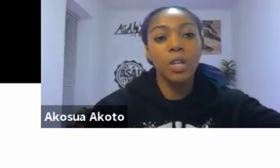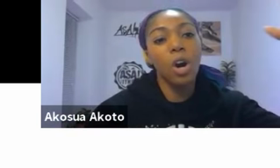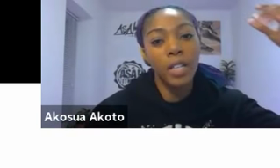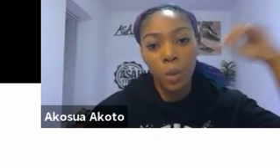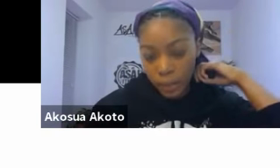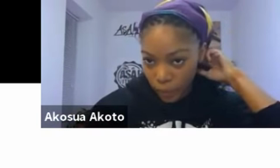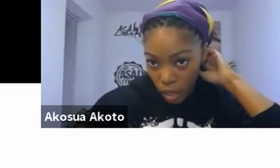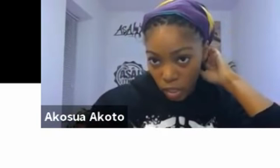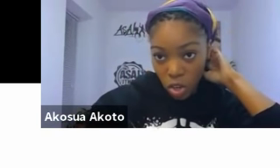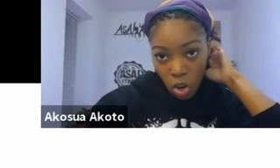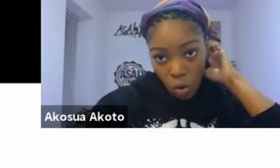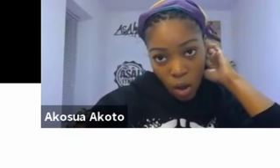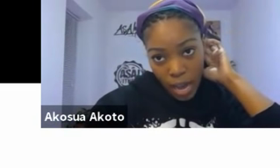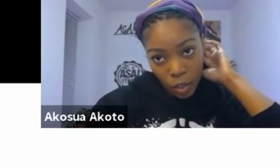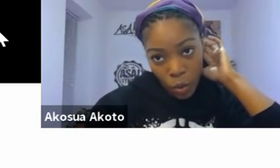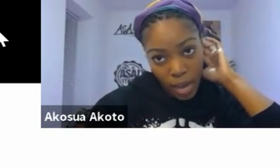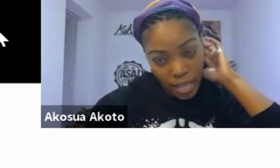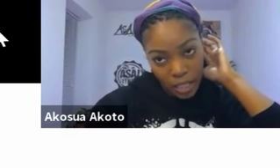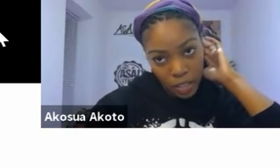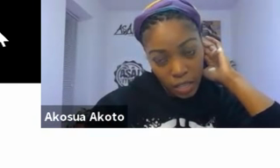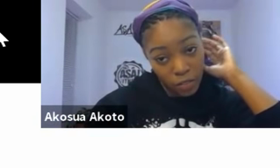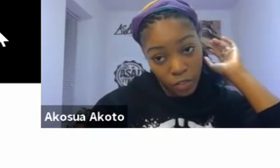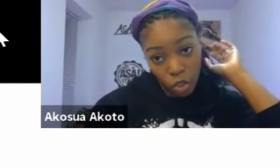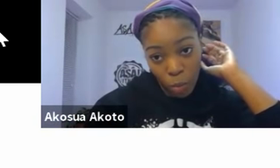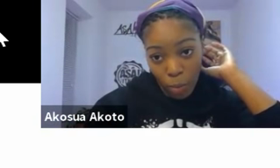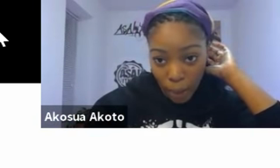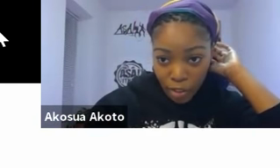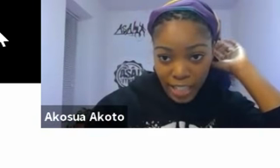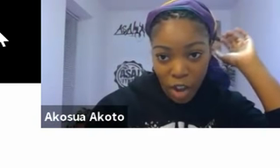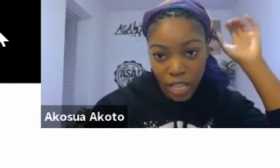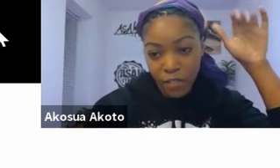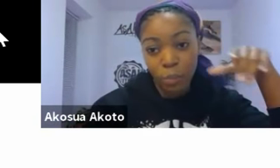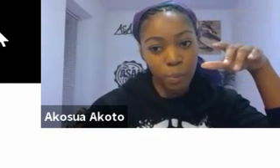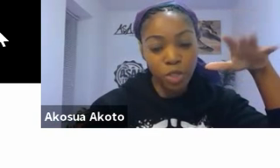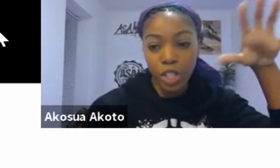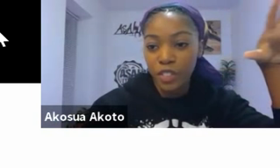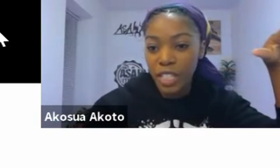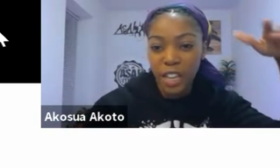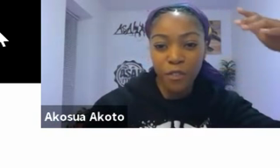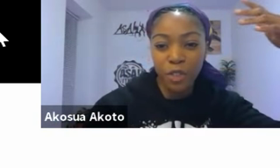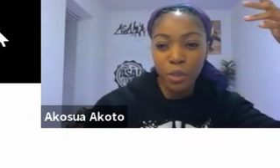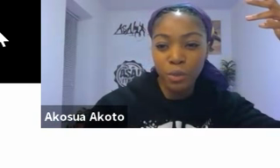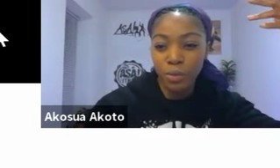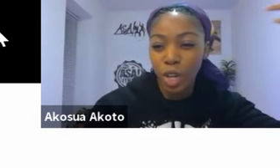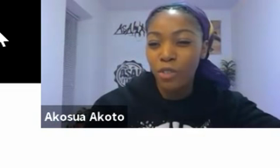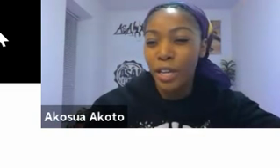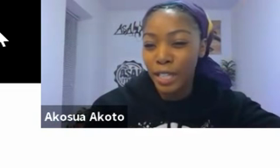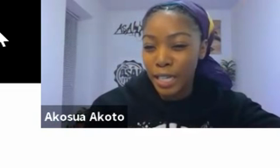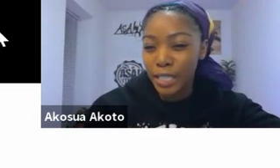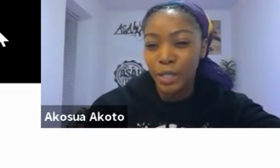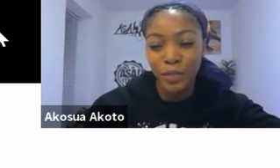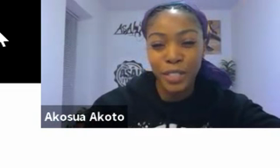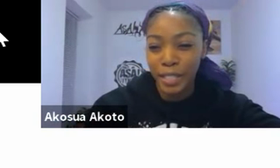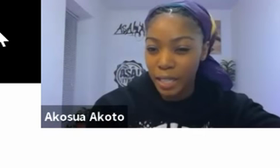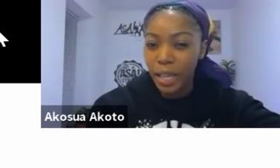on a dance called Adowa. So Adowa is super popular now. I'm sure you've seen it. If you don't